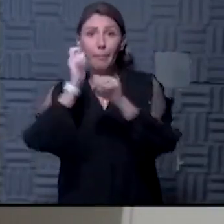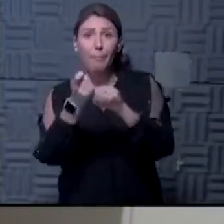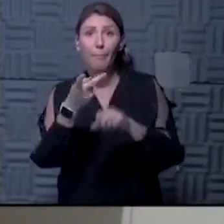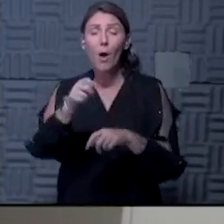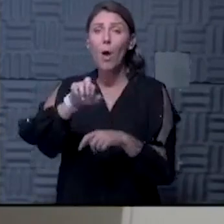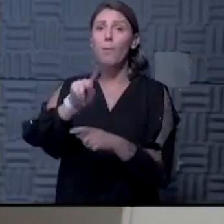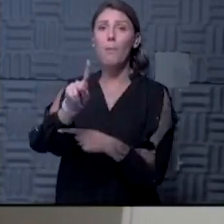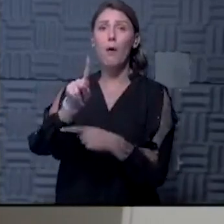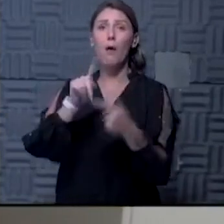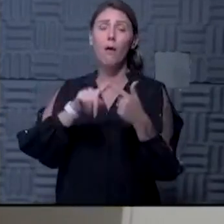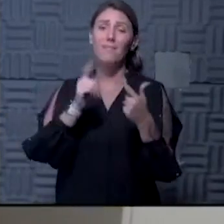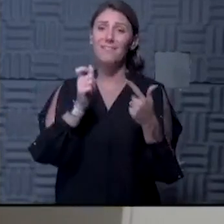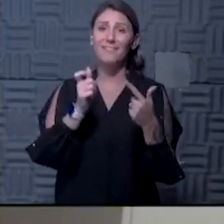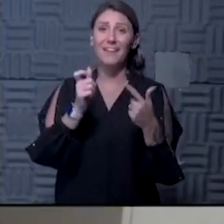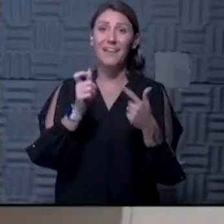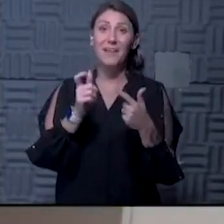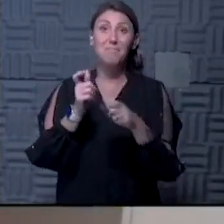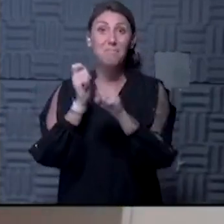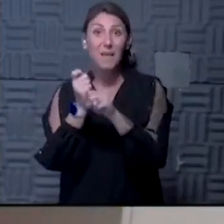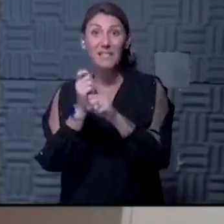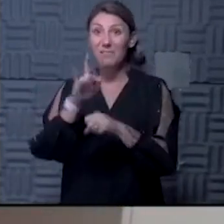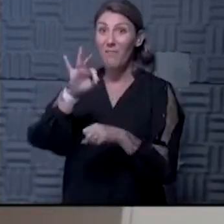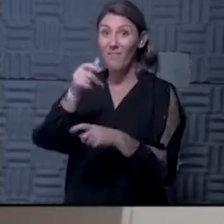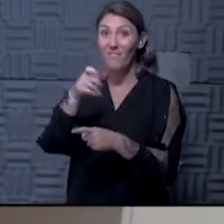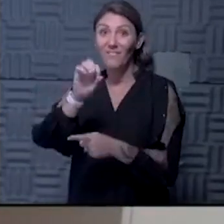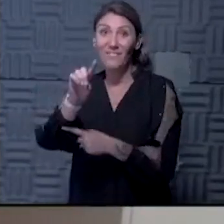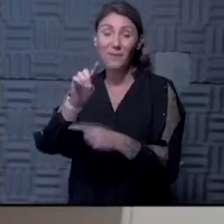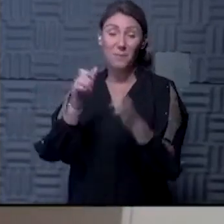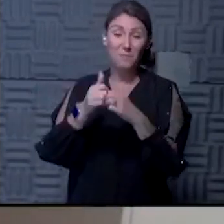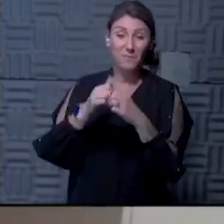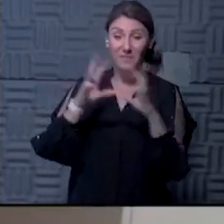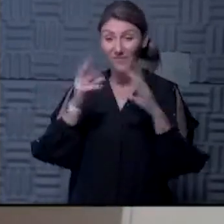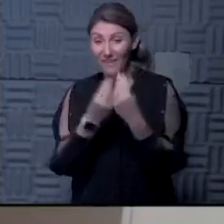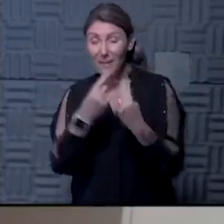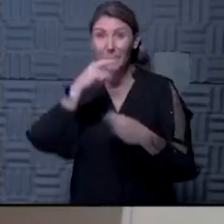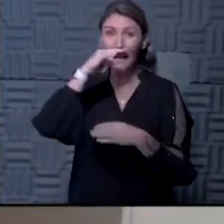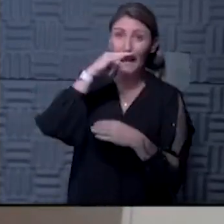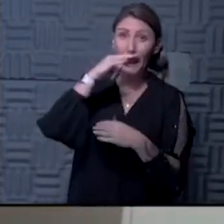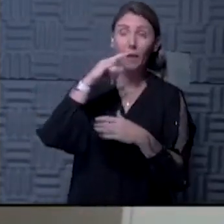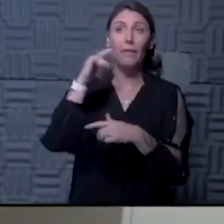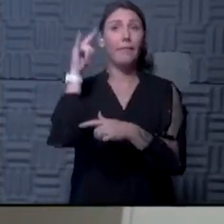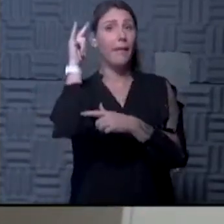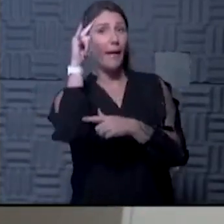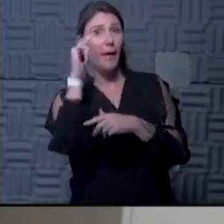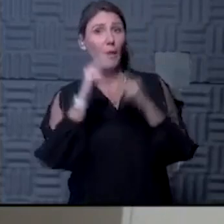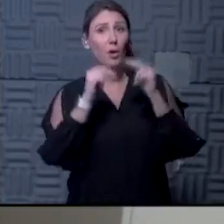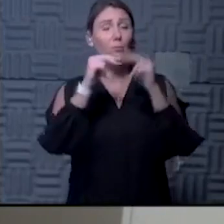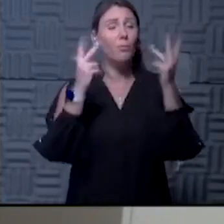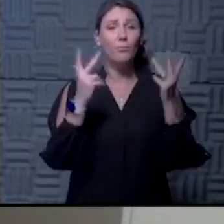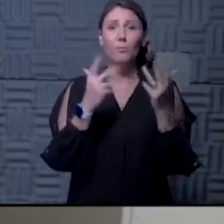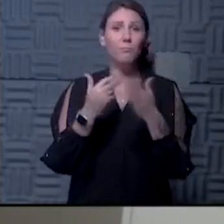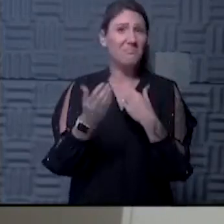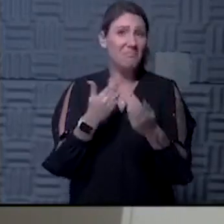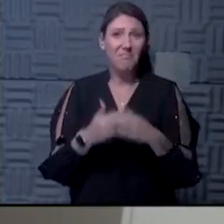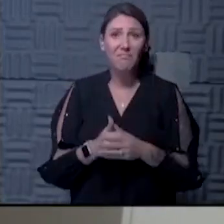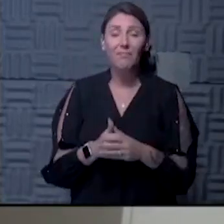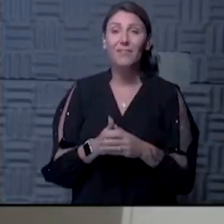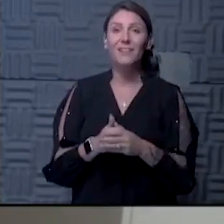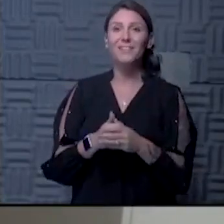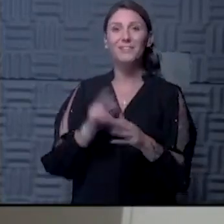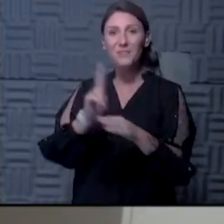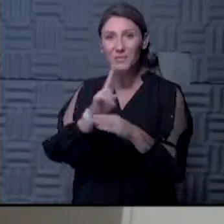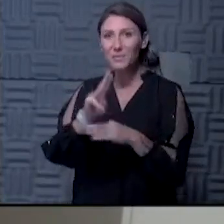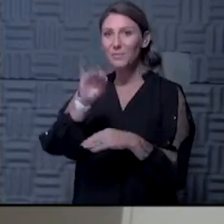the field with your kid, whether you're at the airport. So, hey, mask it